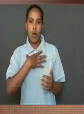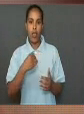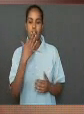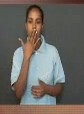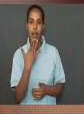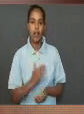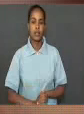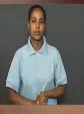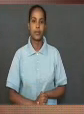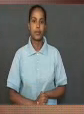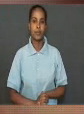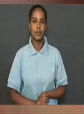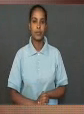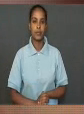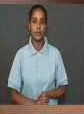white-colored.